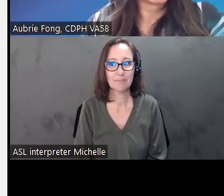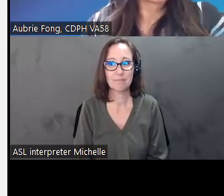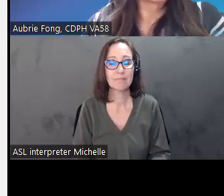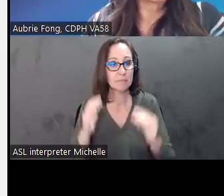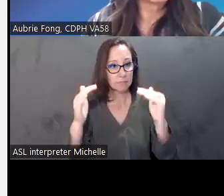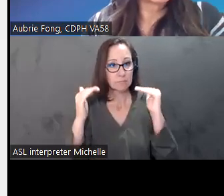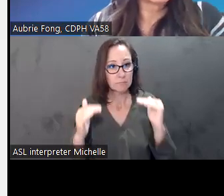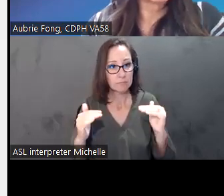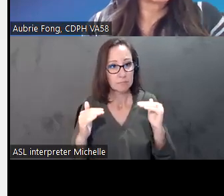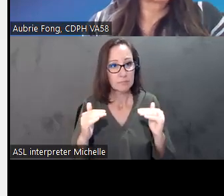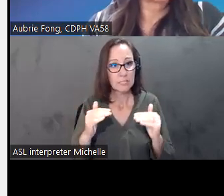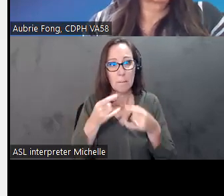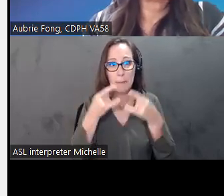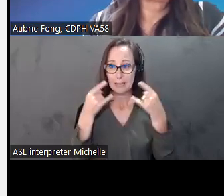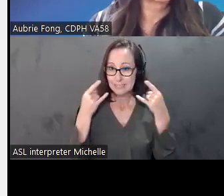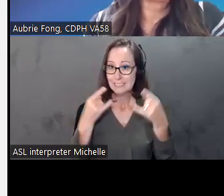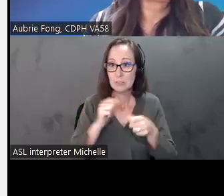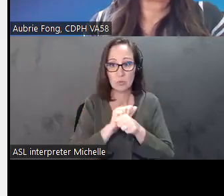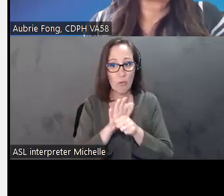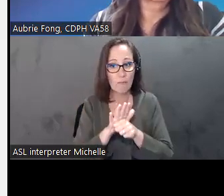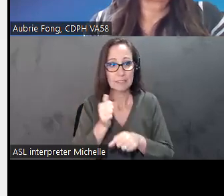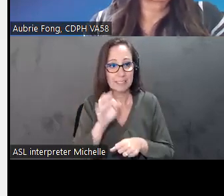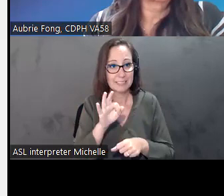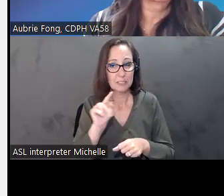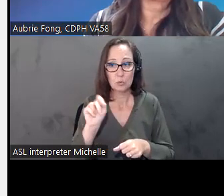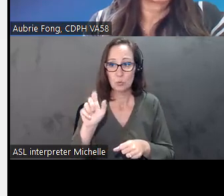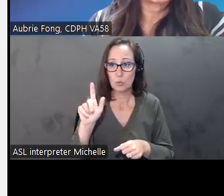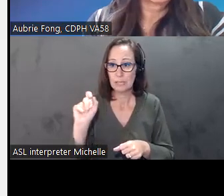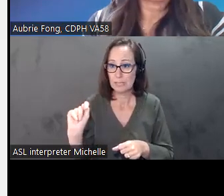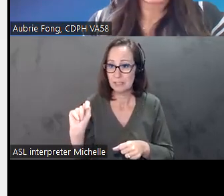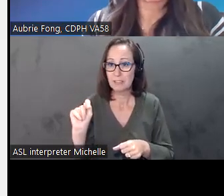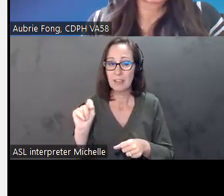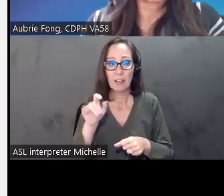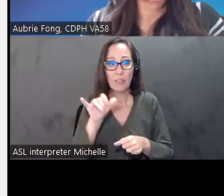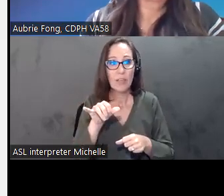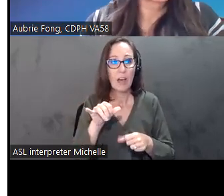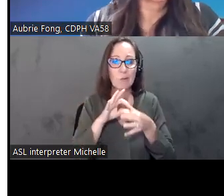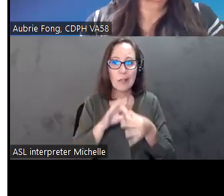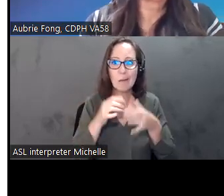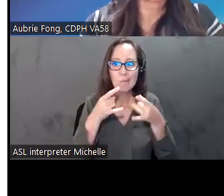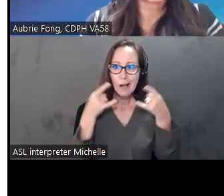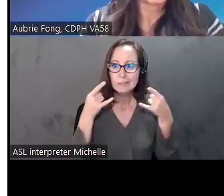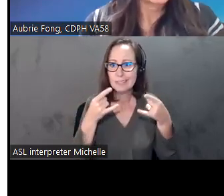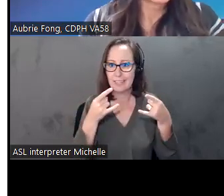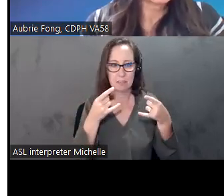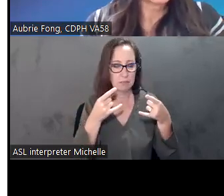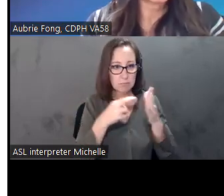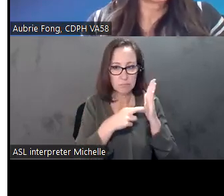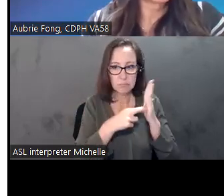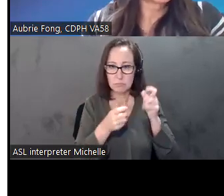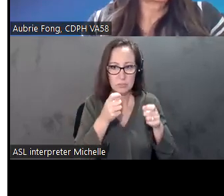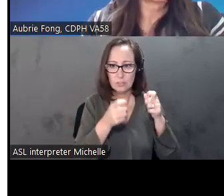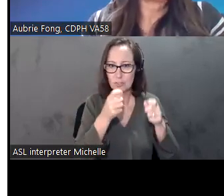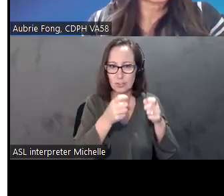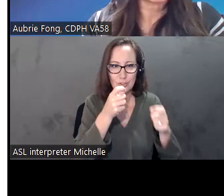And then the masking and COVID-19 toolkit, a lot of questions as masking guidance changes. So just want to